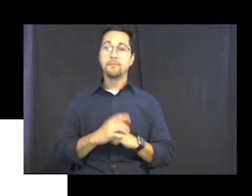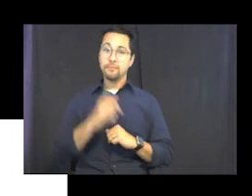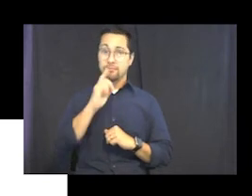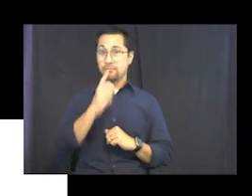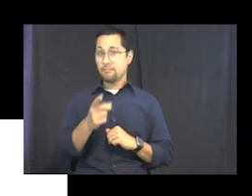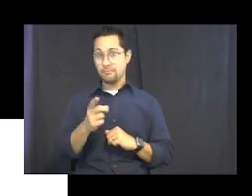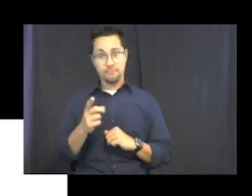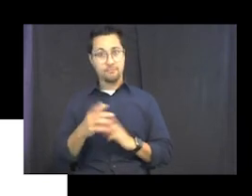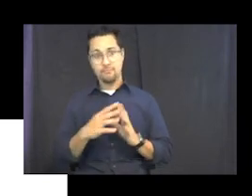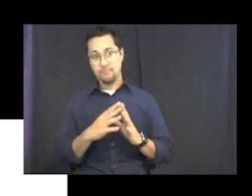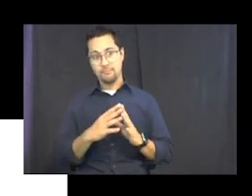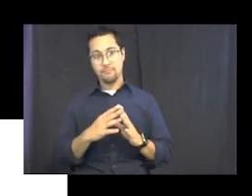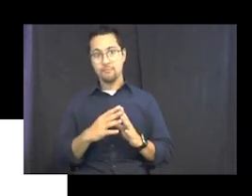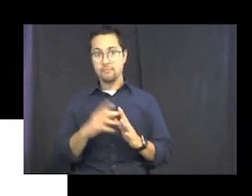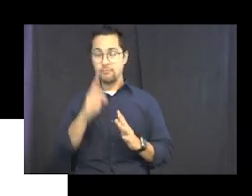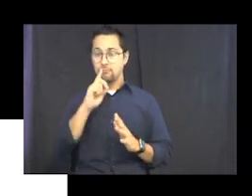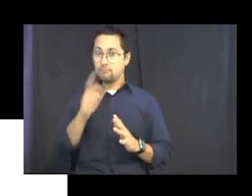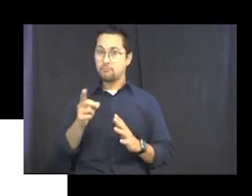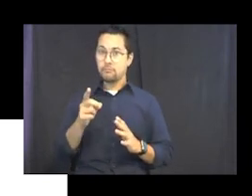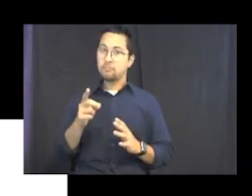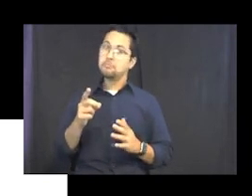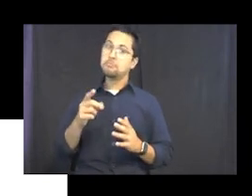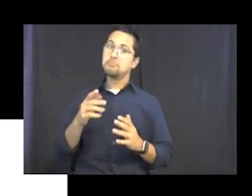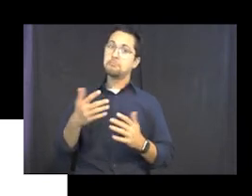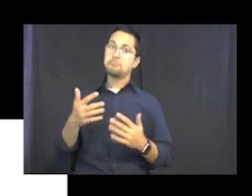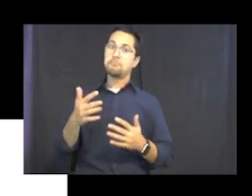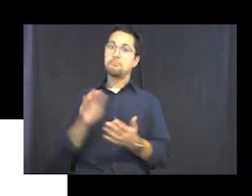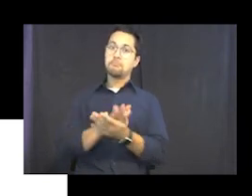has been pleasantly